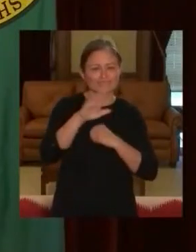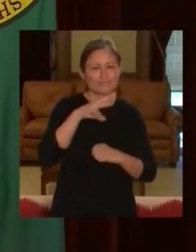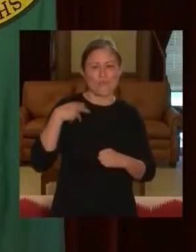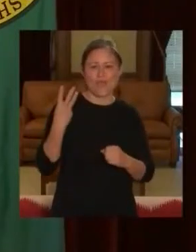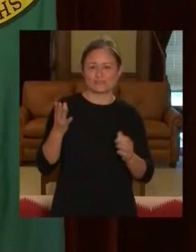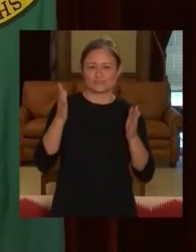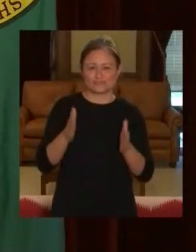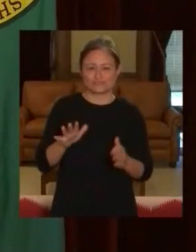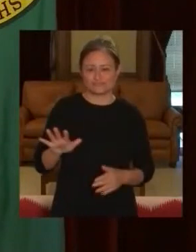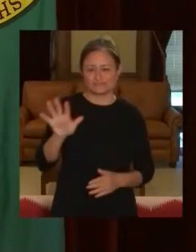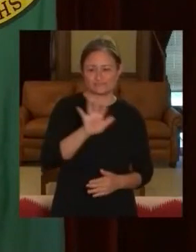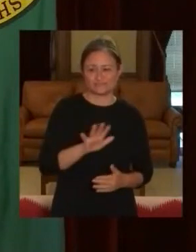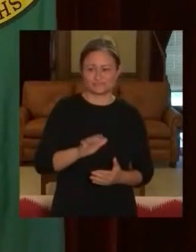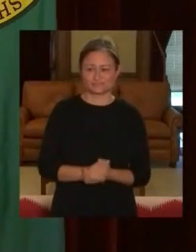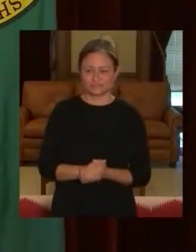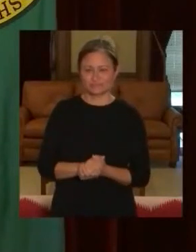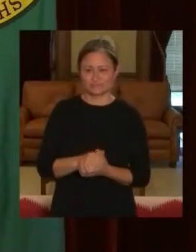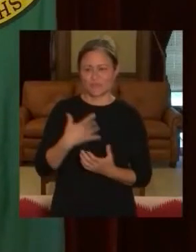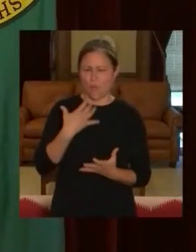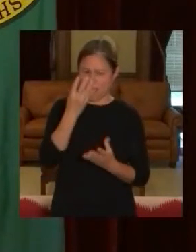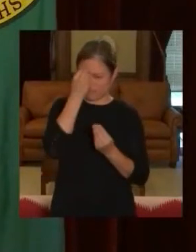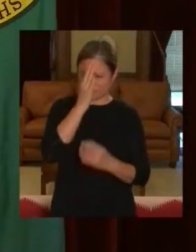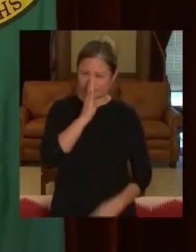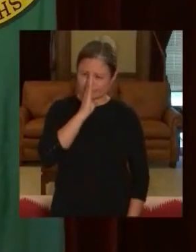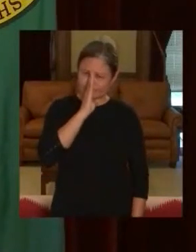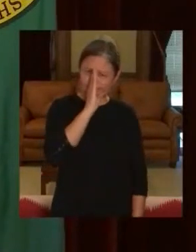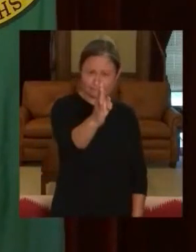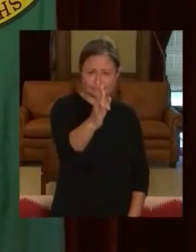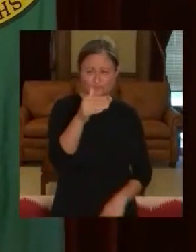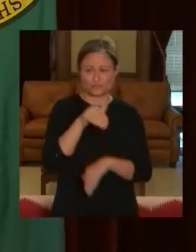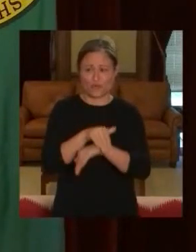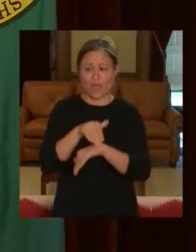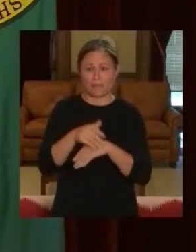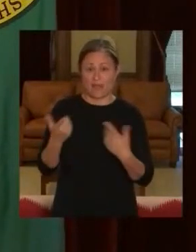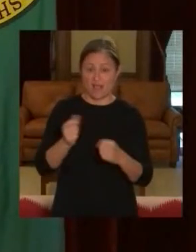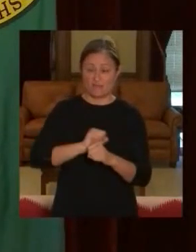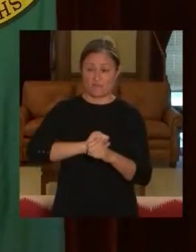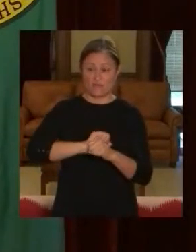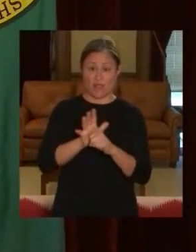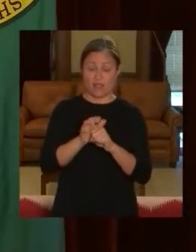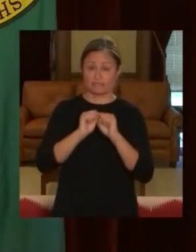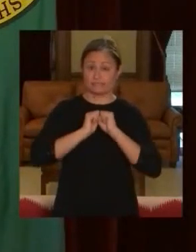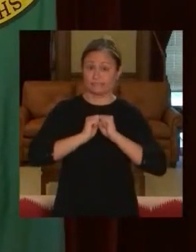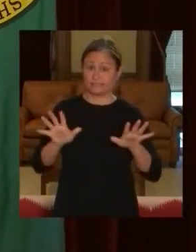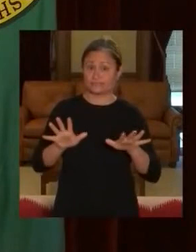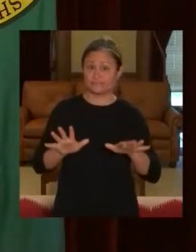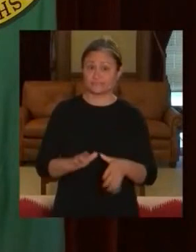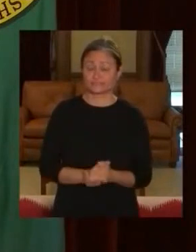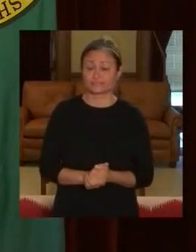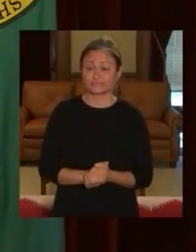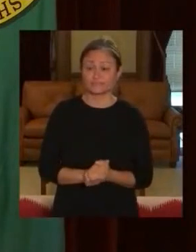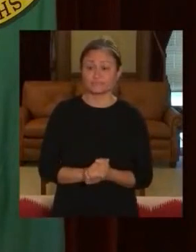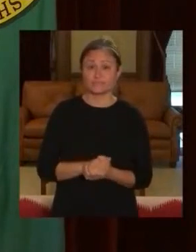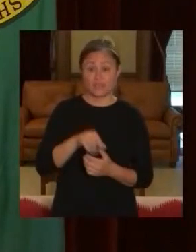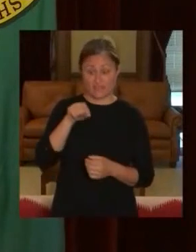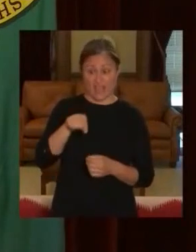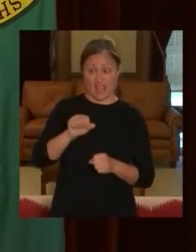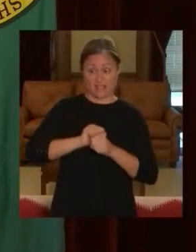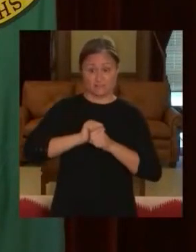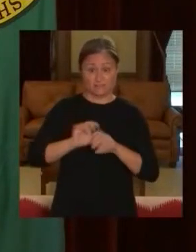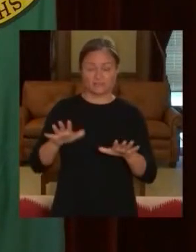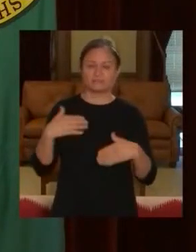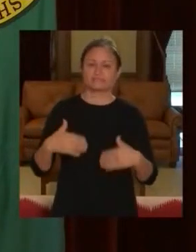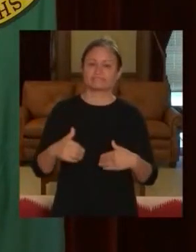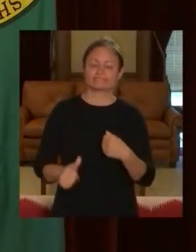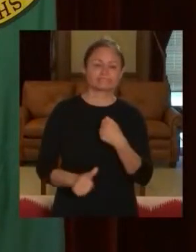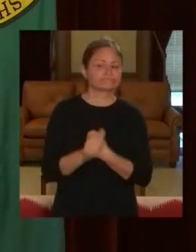a doctor's appointment, a pharmacy check, or work that's deemed essential during an emergency with regards to social distancing. The